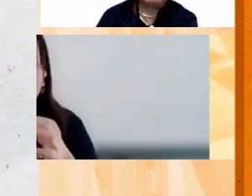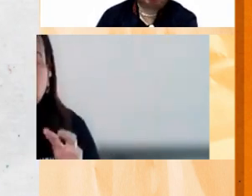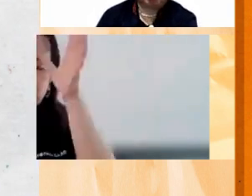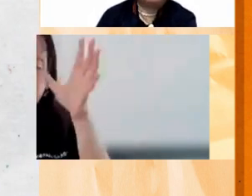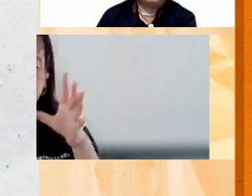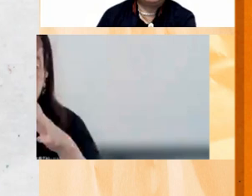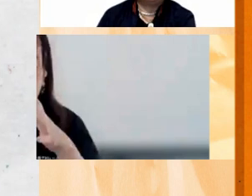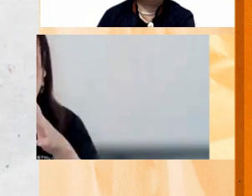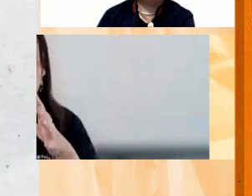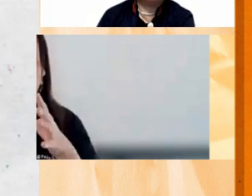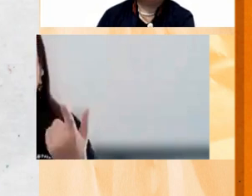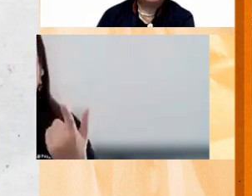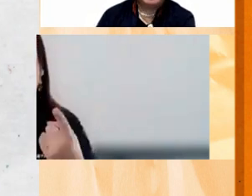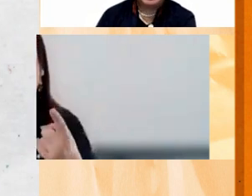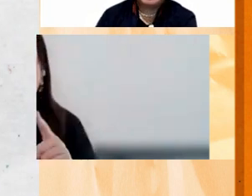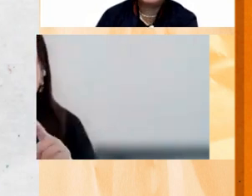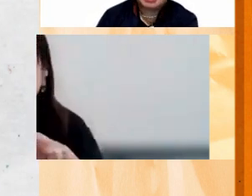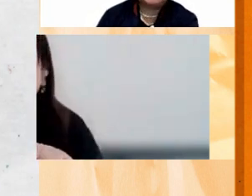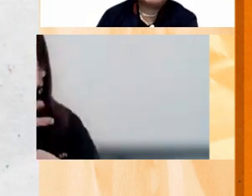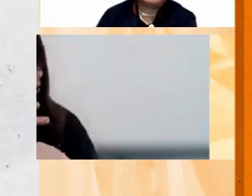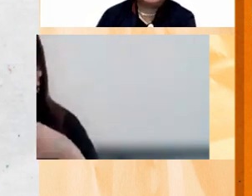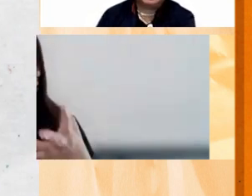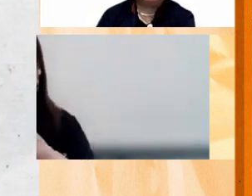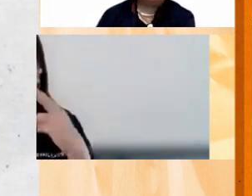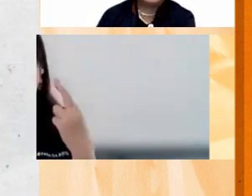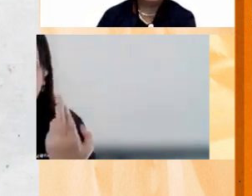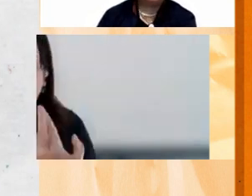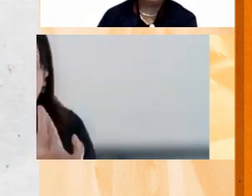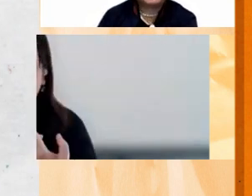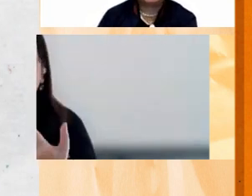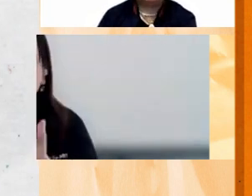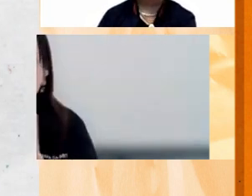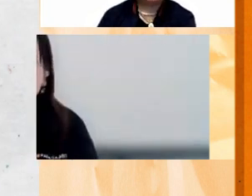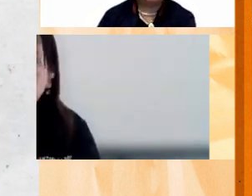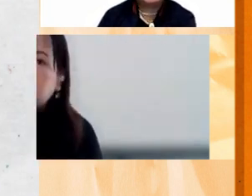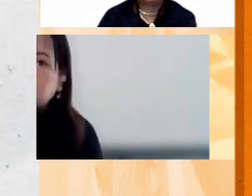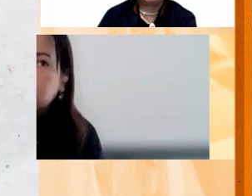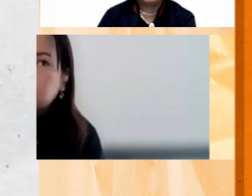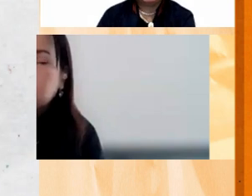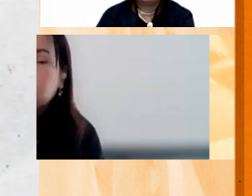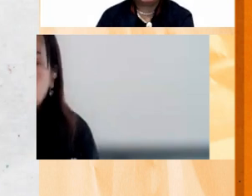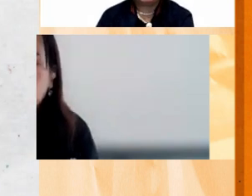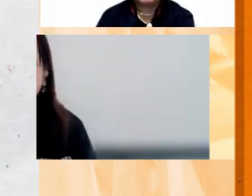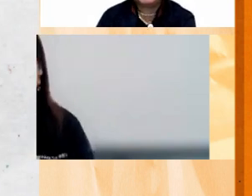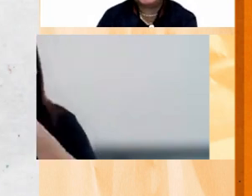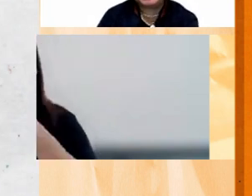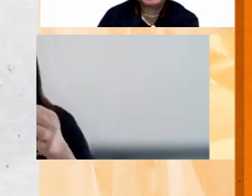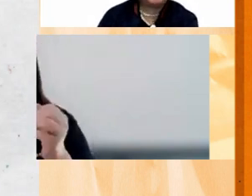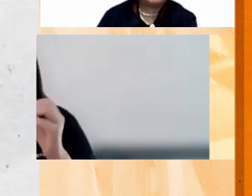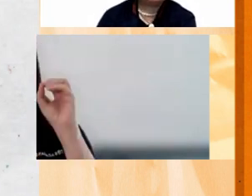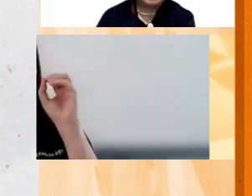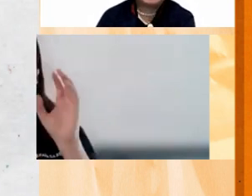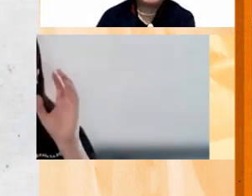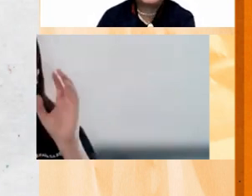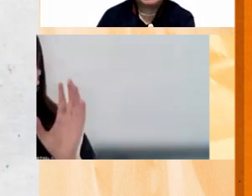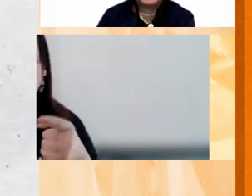has lifelong complications. A sound mental health provides a foundation of stability. So that's the key